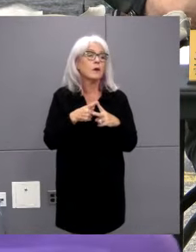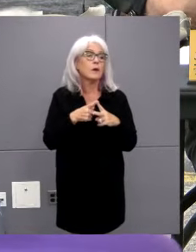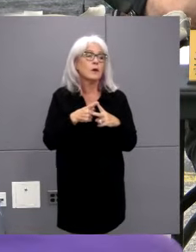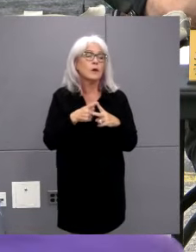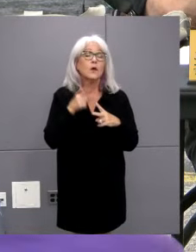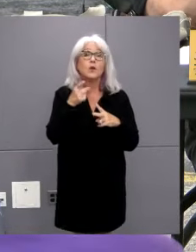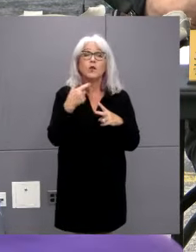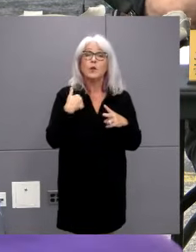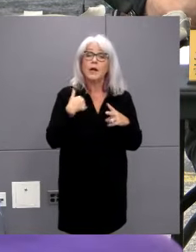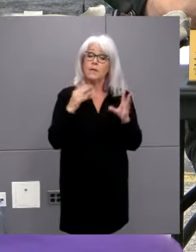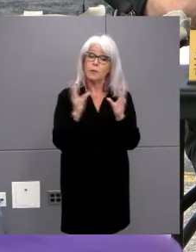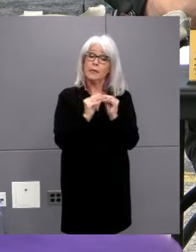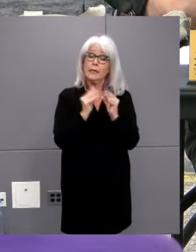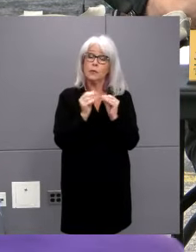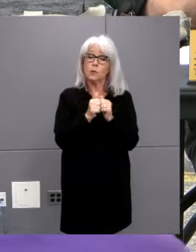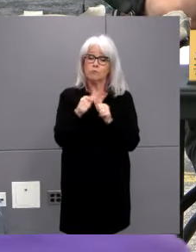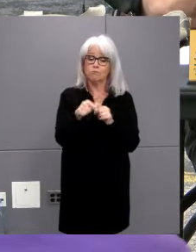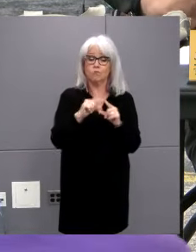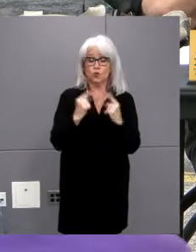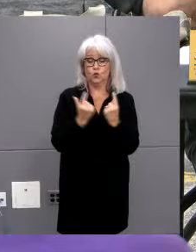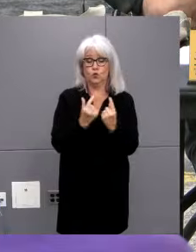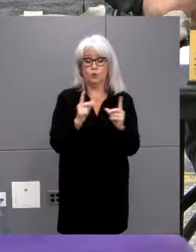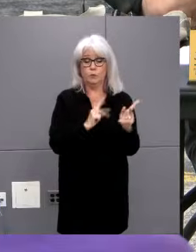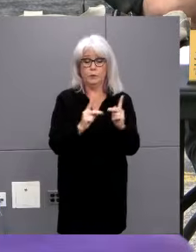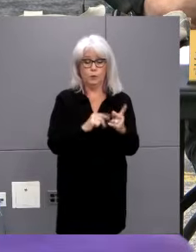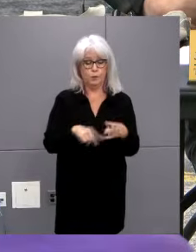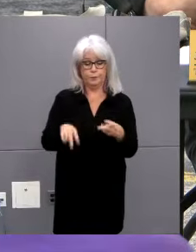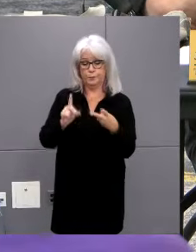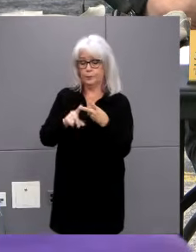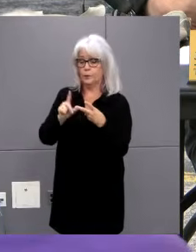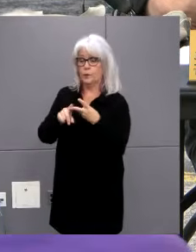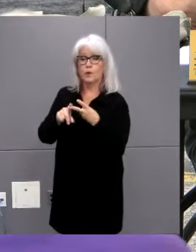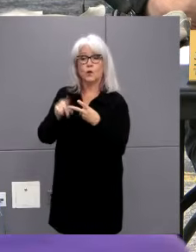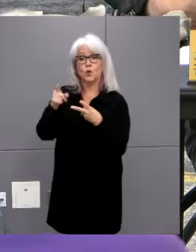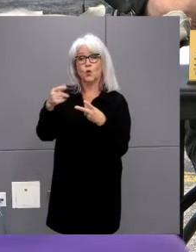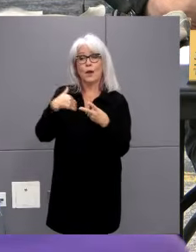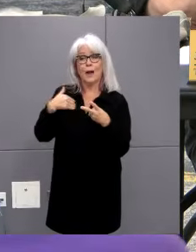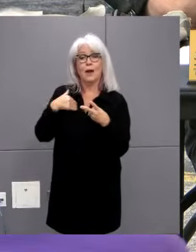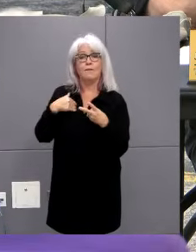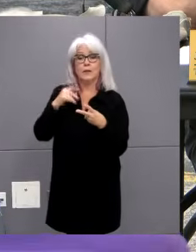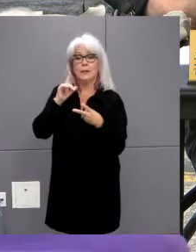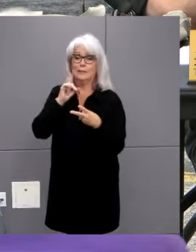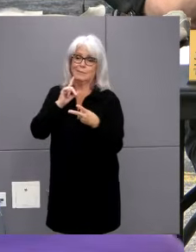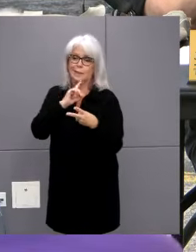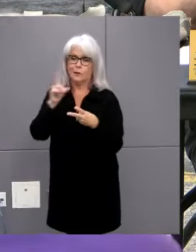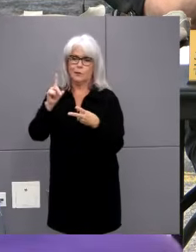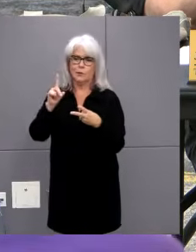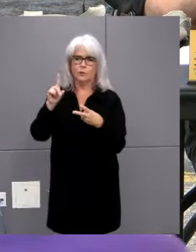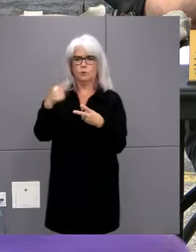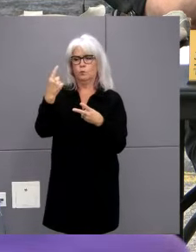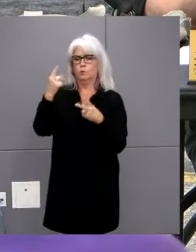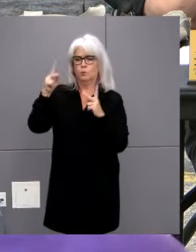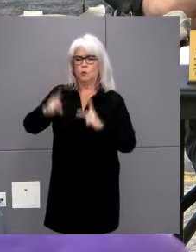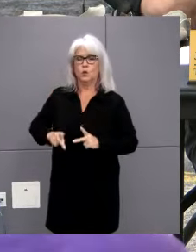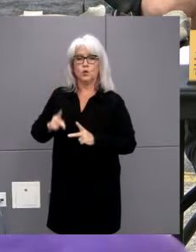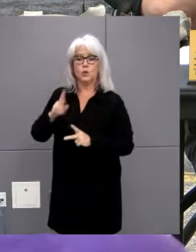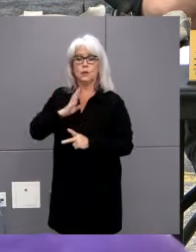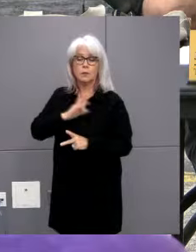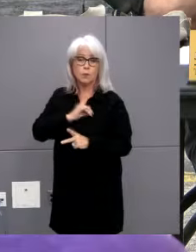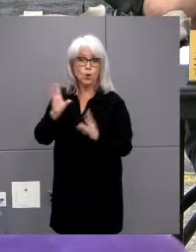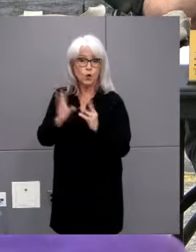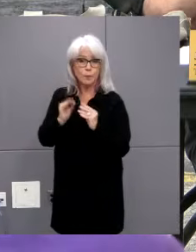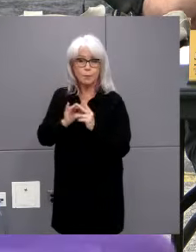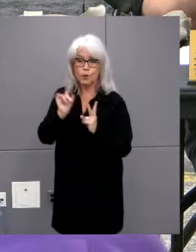have a meeting with a group of people, and the other is where you have a single board member that comes in. Those are 2 very